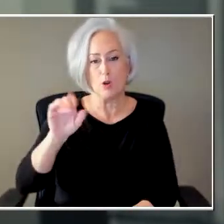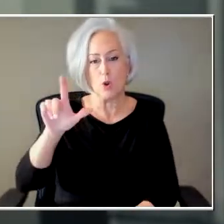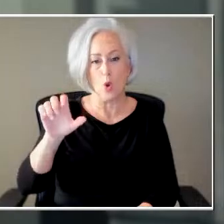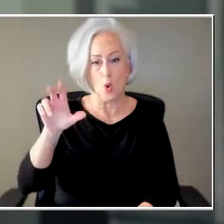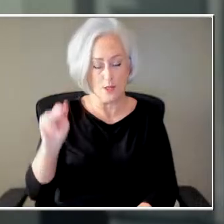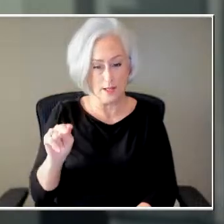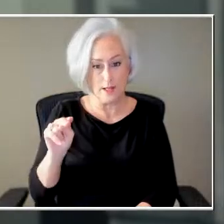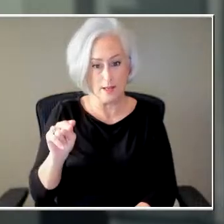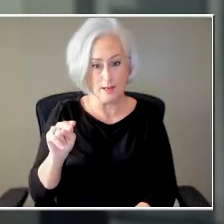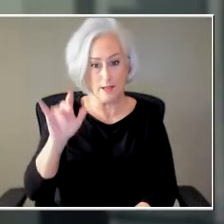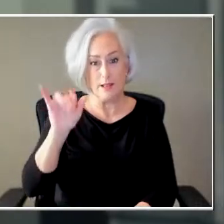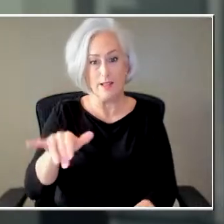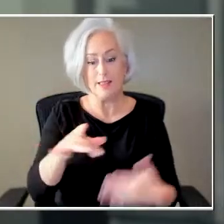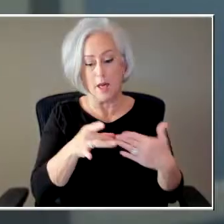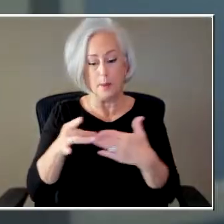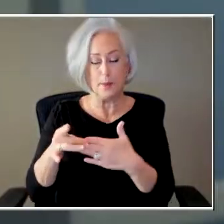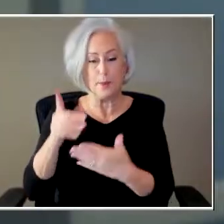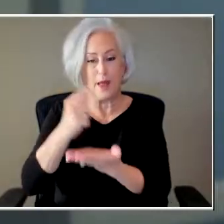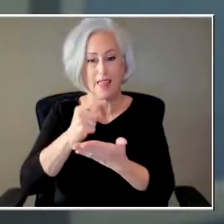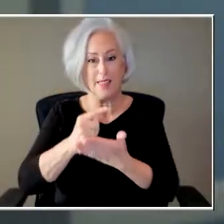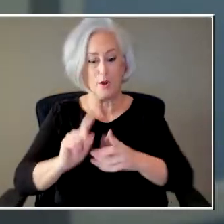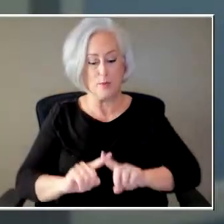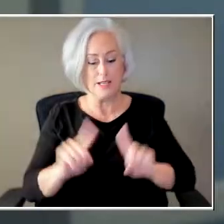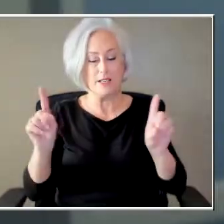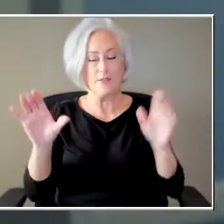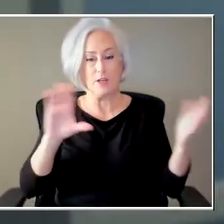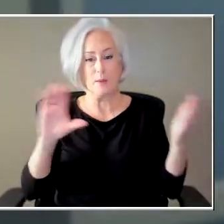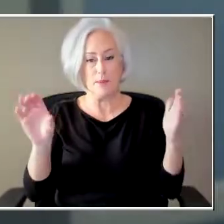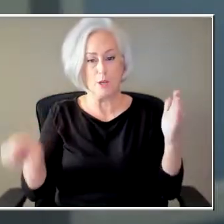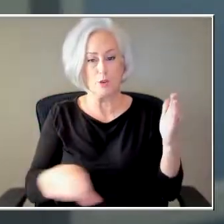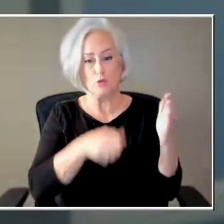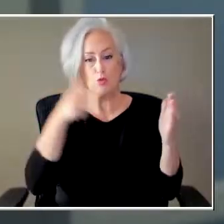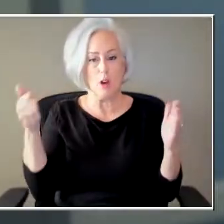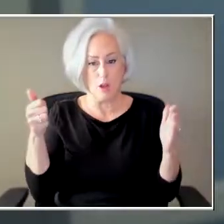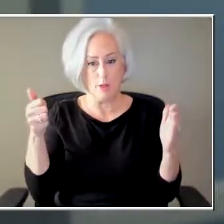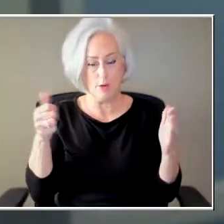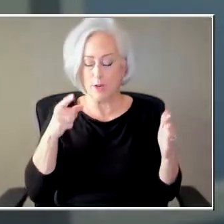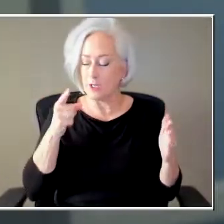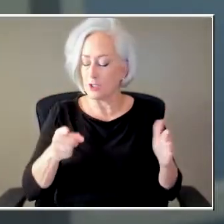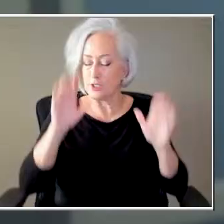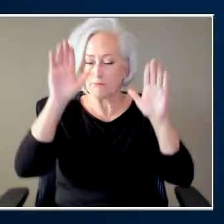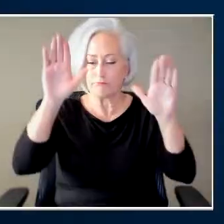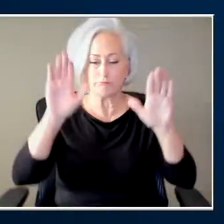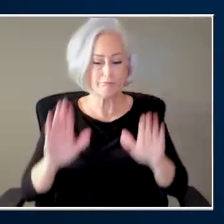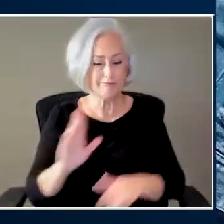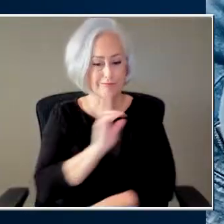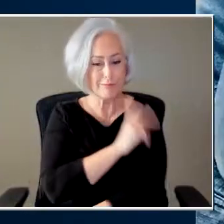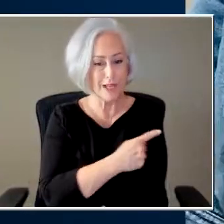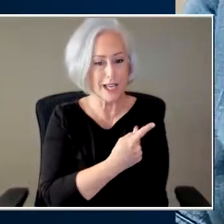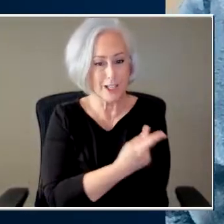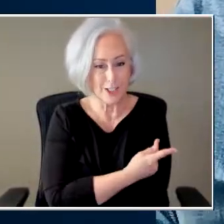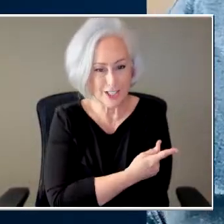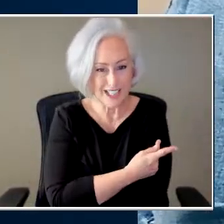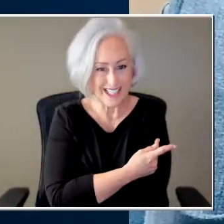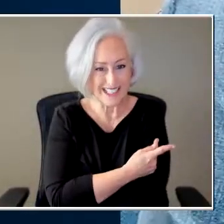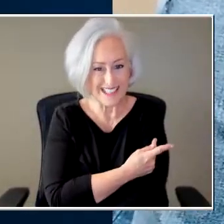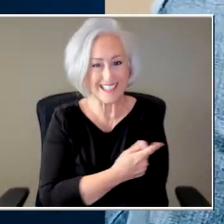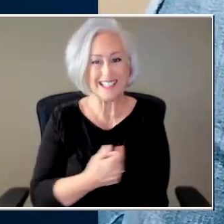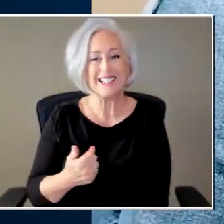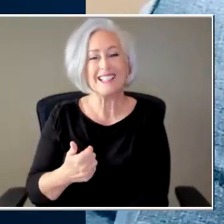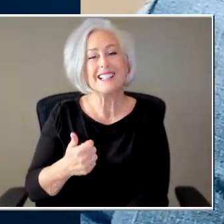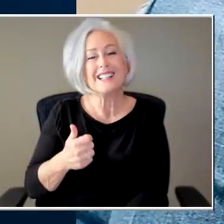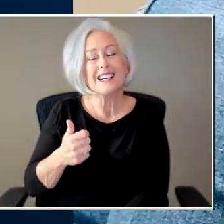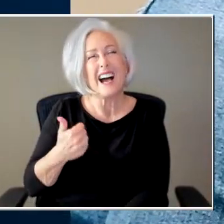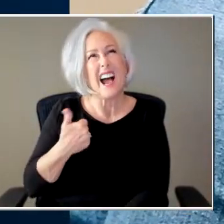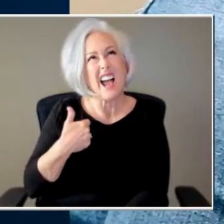therapy different than other organs. Amy has been fantastic. She's been a fantastic patient. I have probably around 5